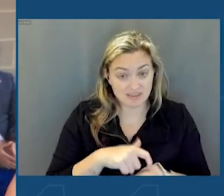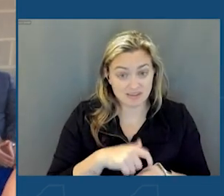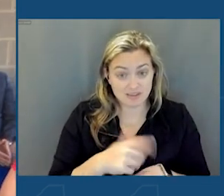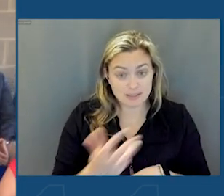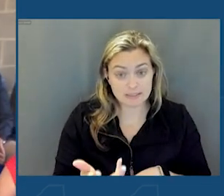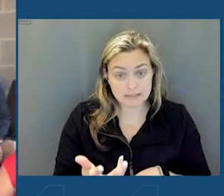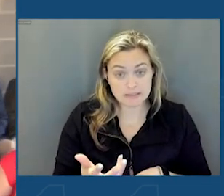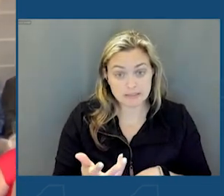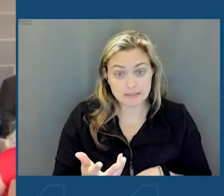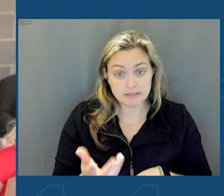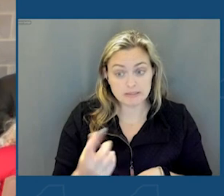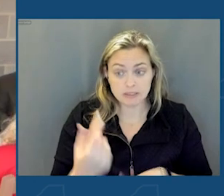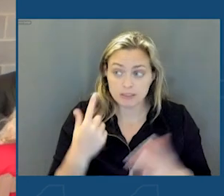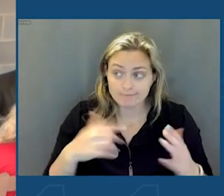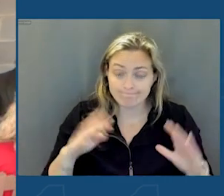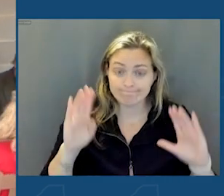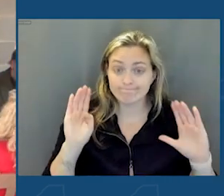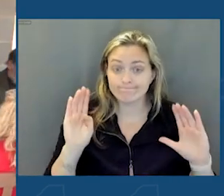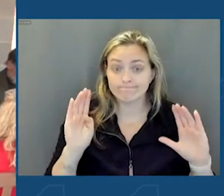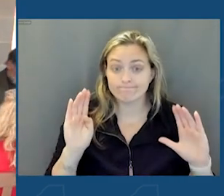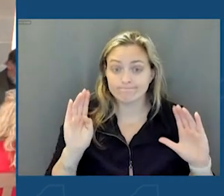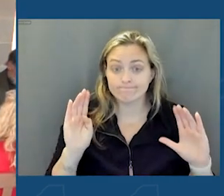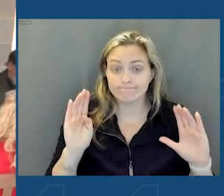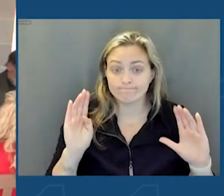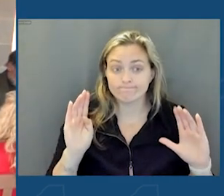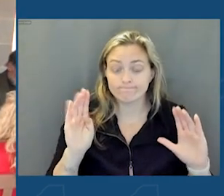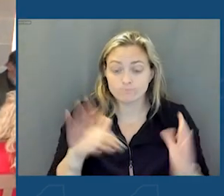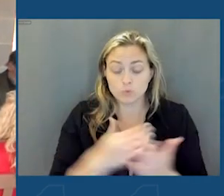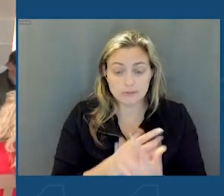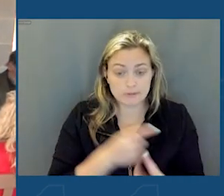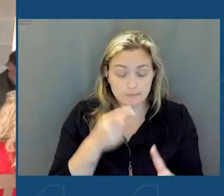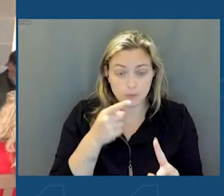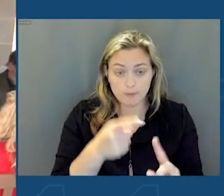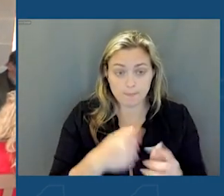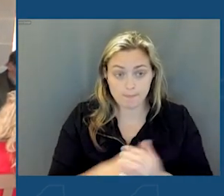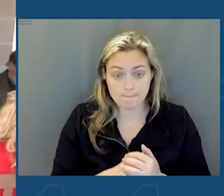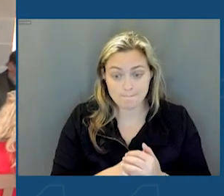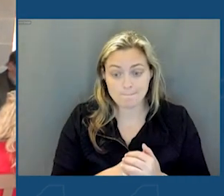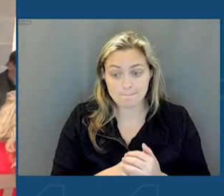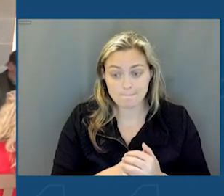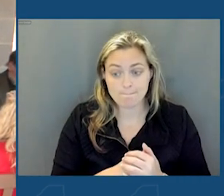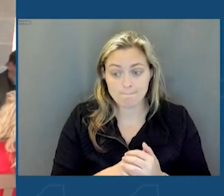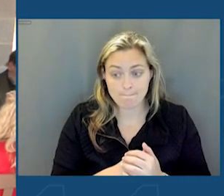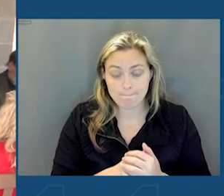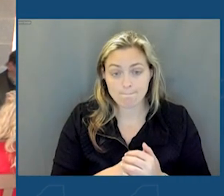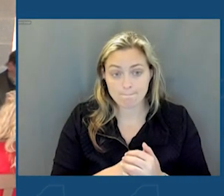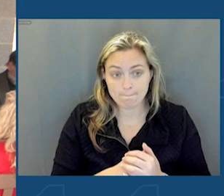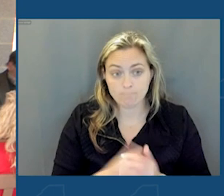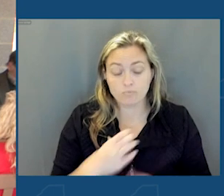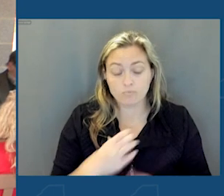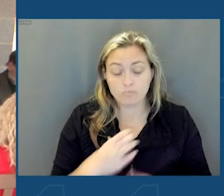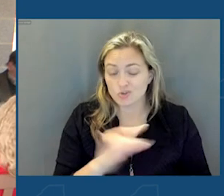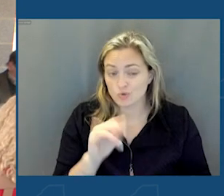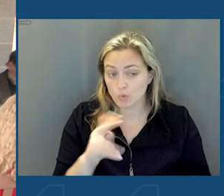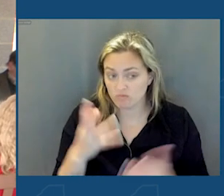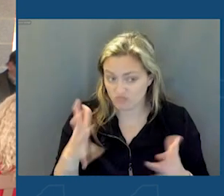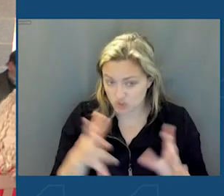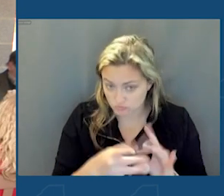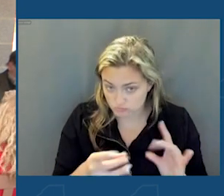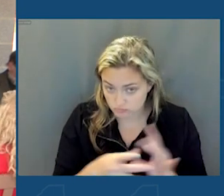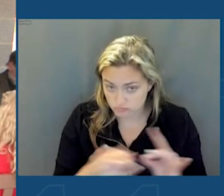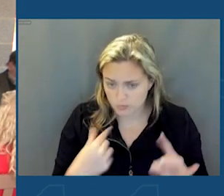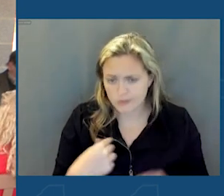they sacrificed to get to this point. And like Commissioner DeCohen said, we as a